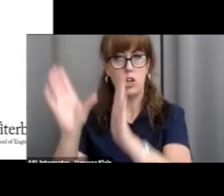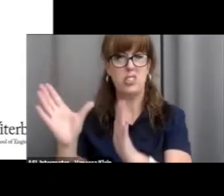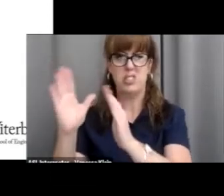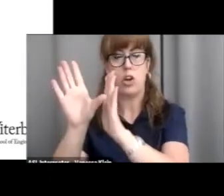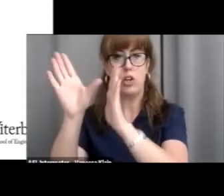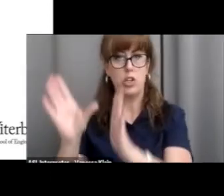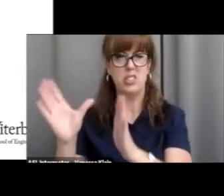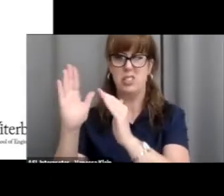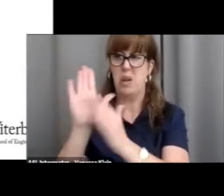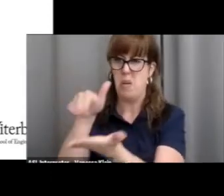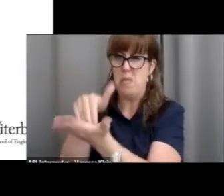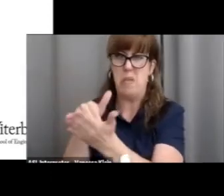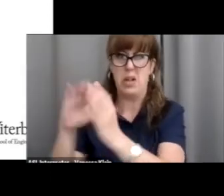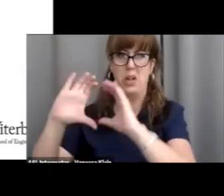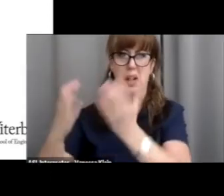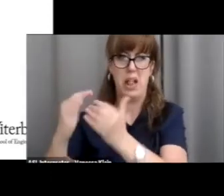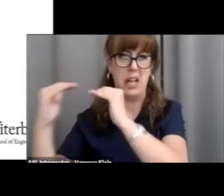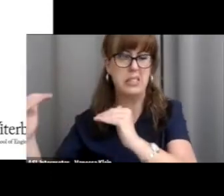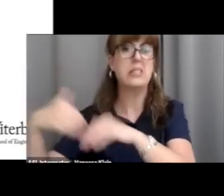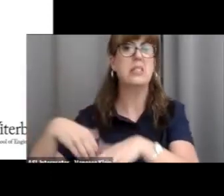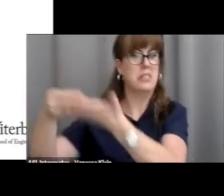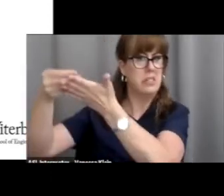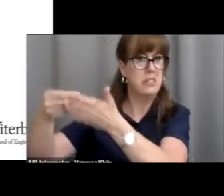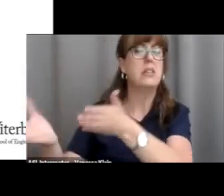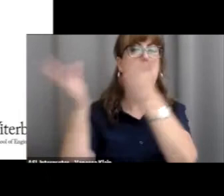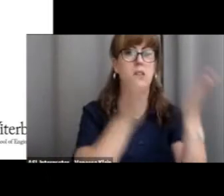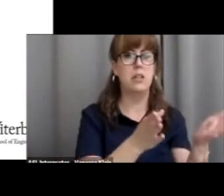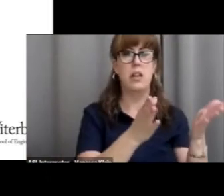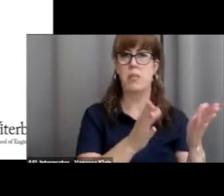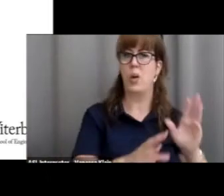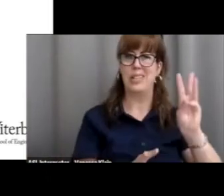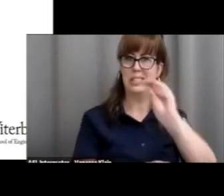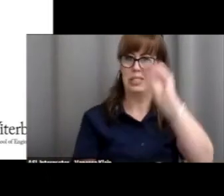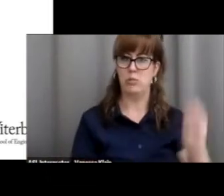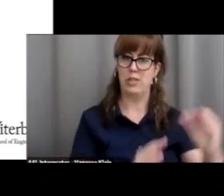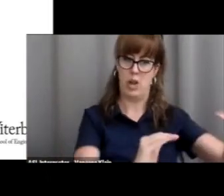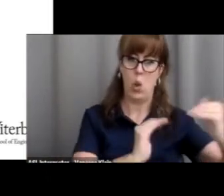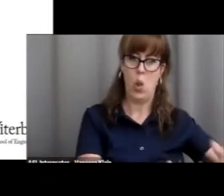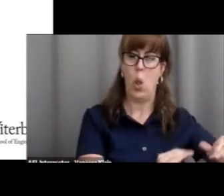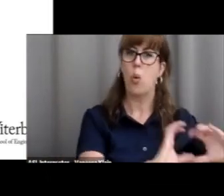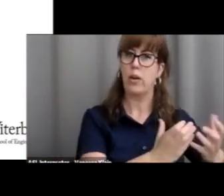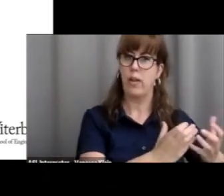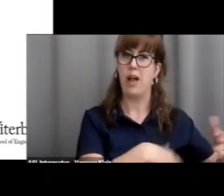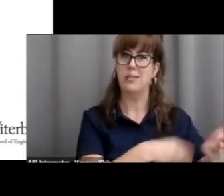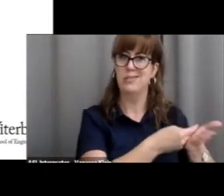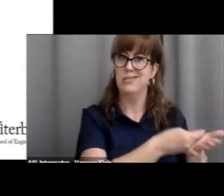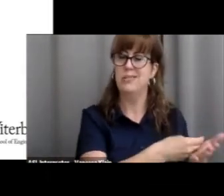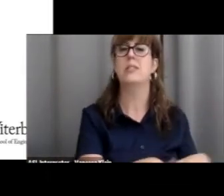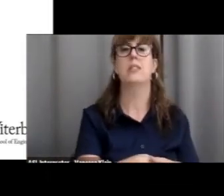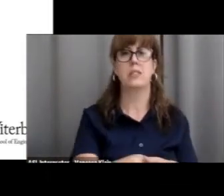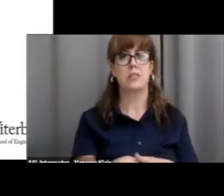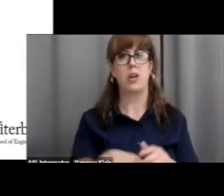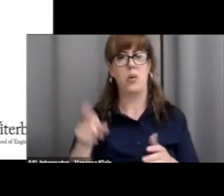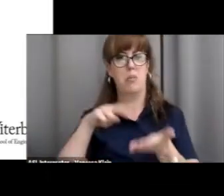from lower class. So we see that ads tend to favor portraying characters from middle class backgrounds.